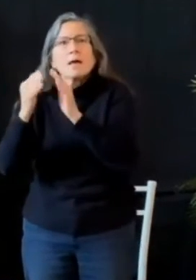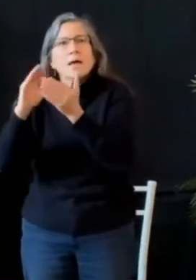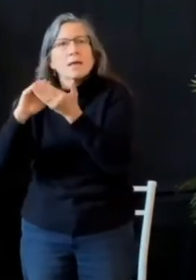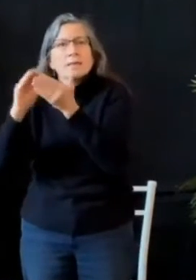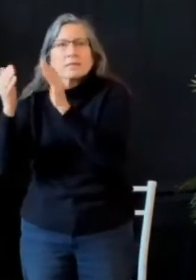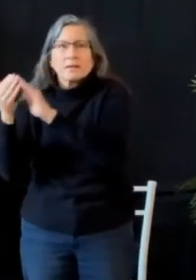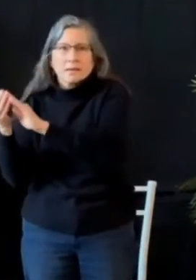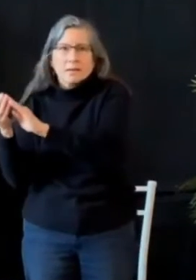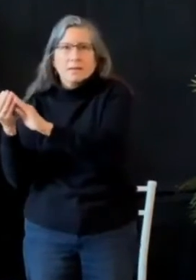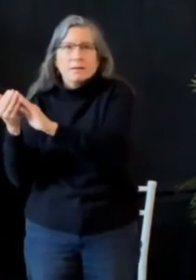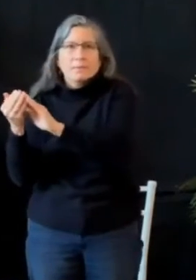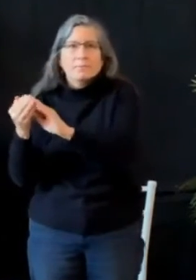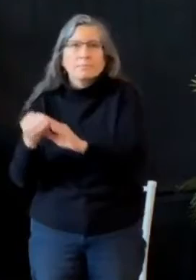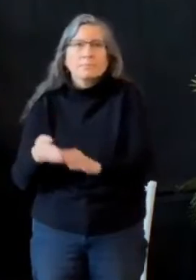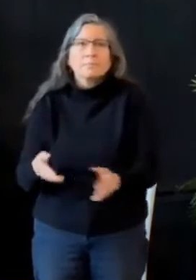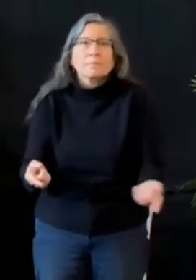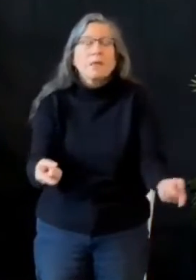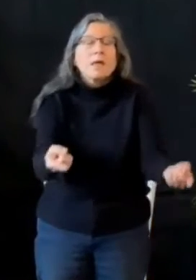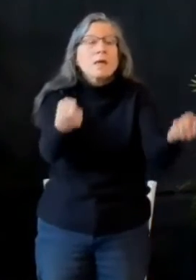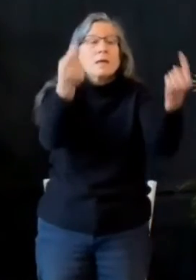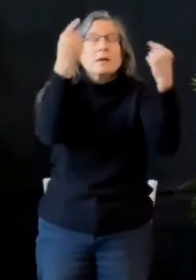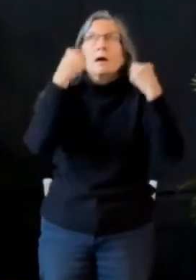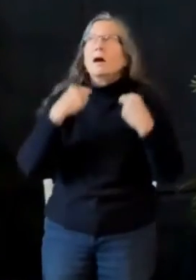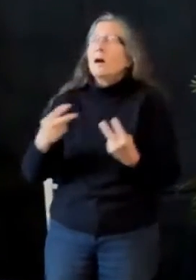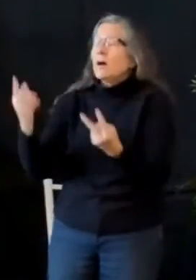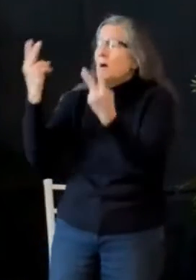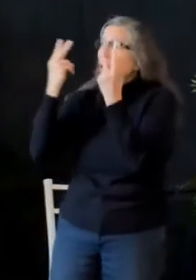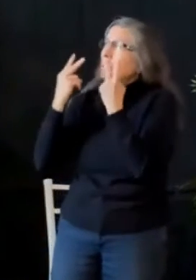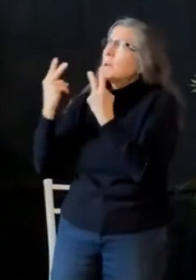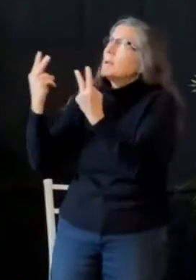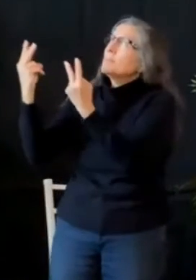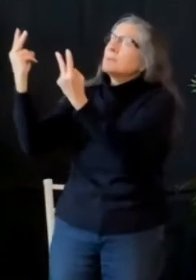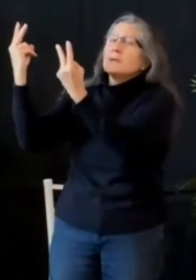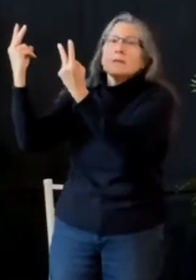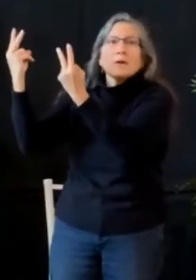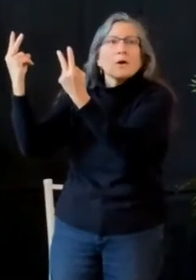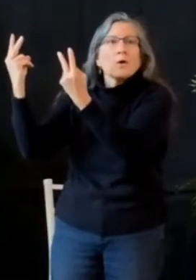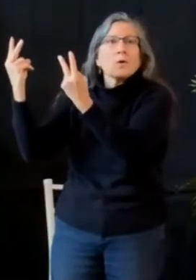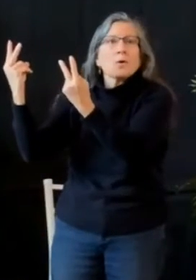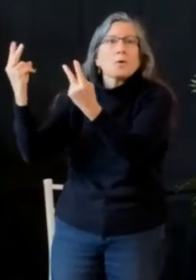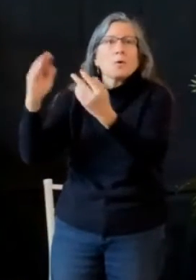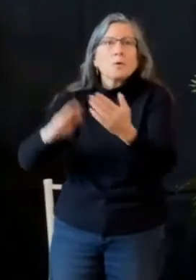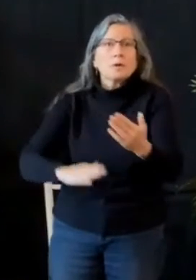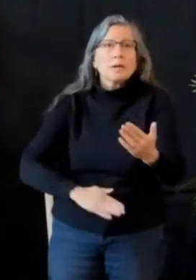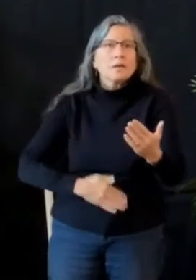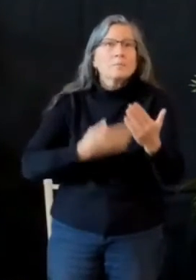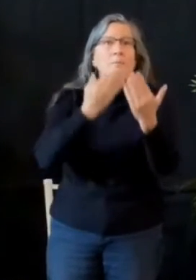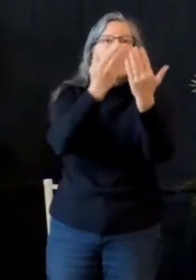Come and behold.